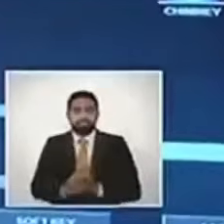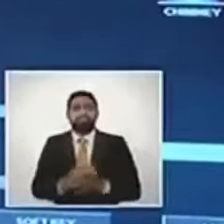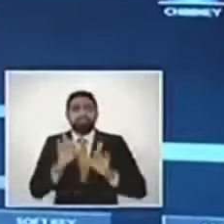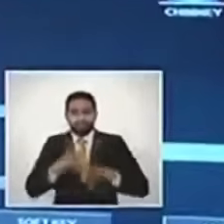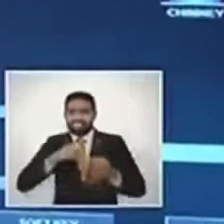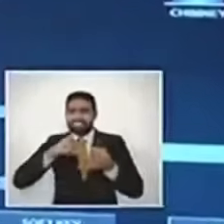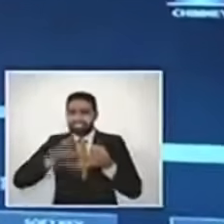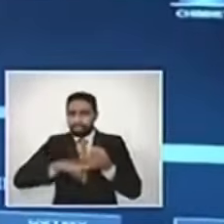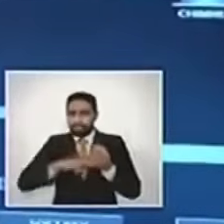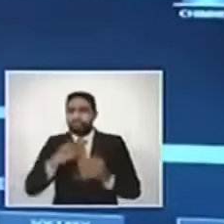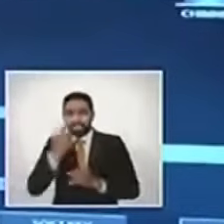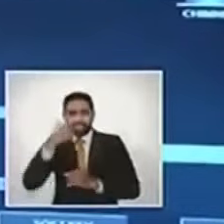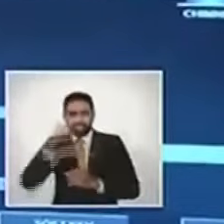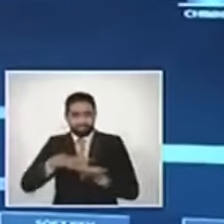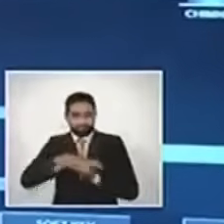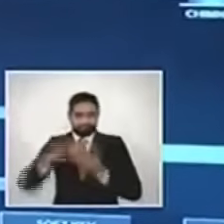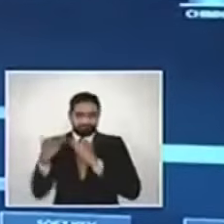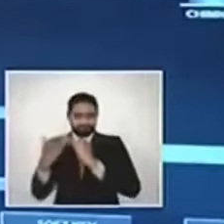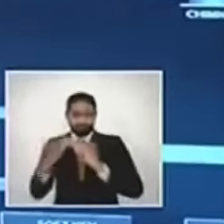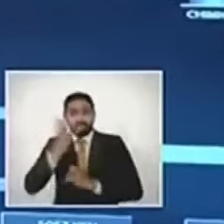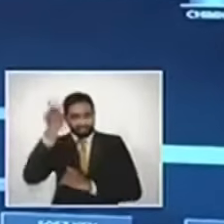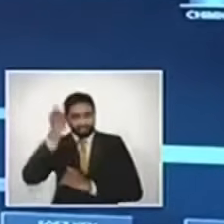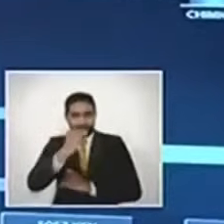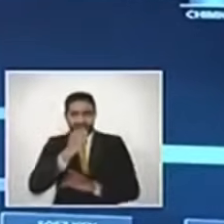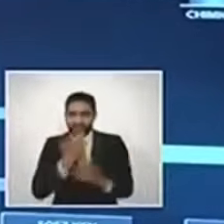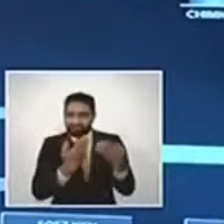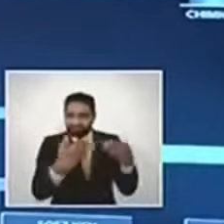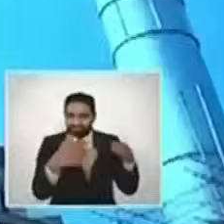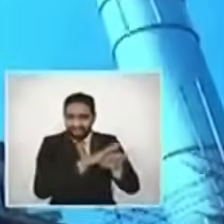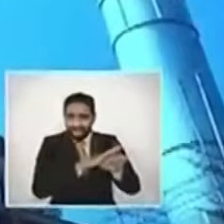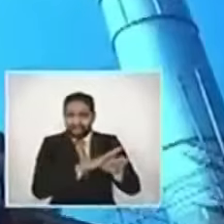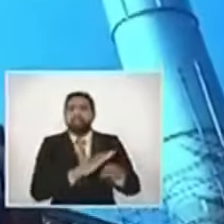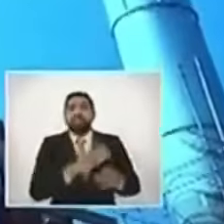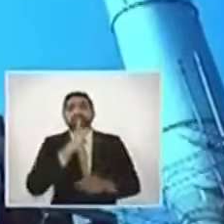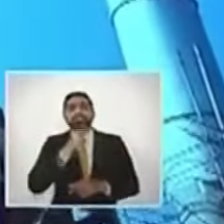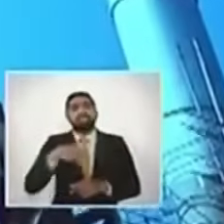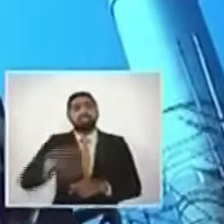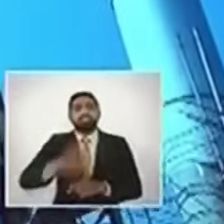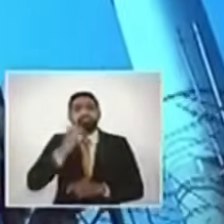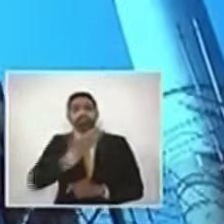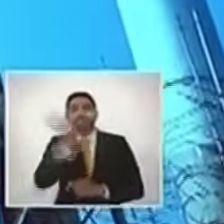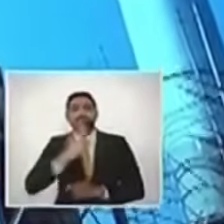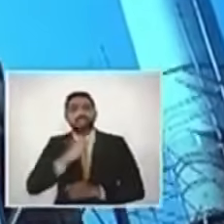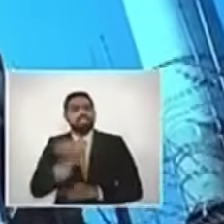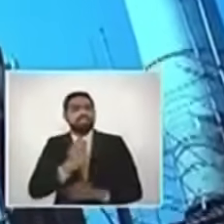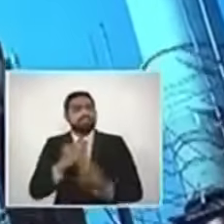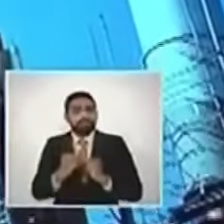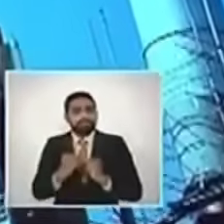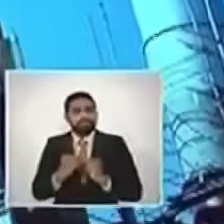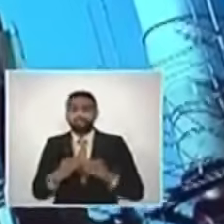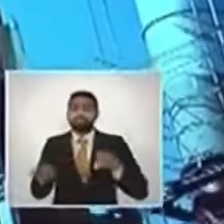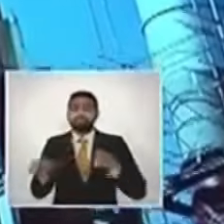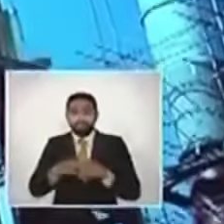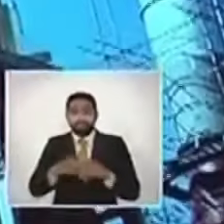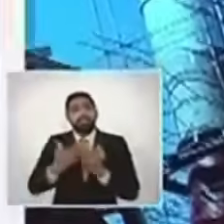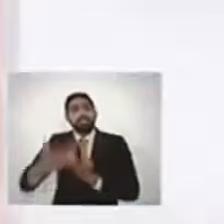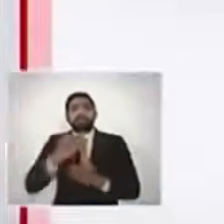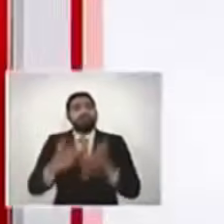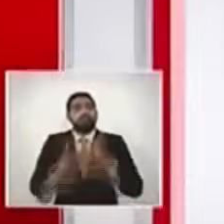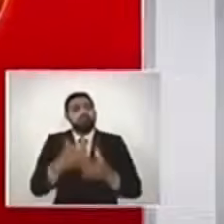down for 50 days, what is going to happen to the general public and what is going to happen to these products? That is what we are going to find out